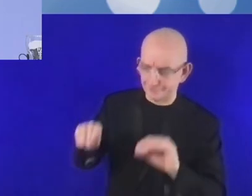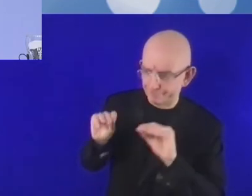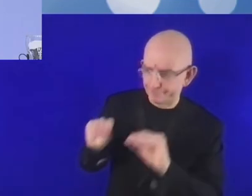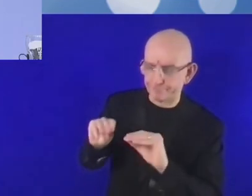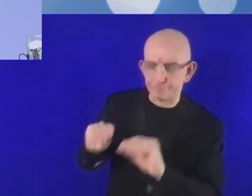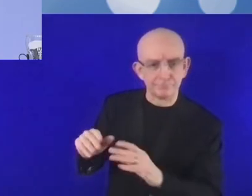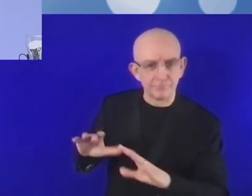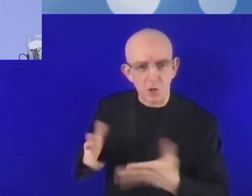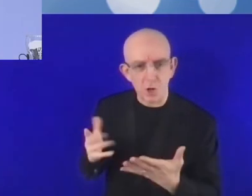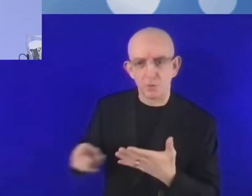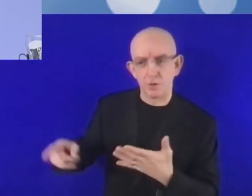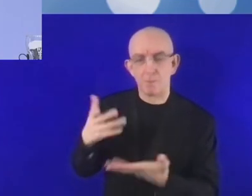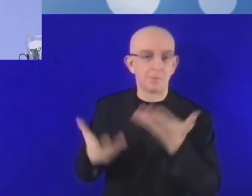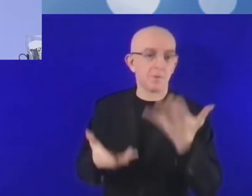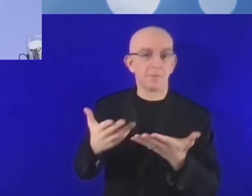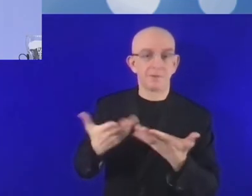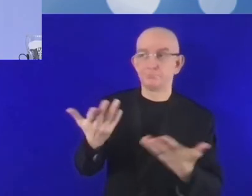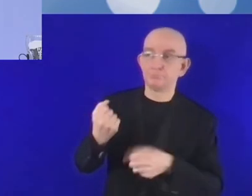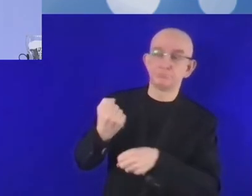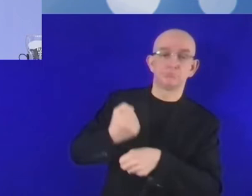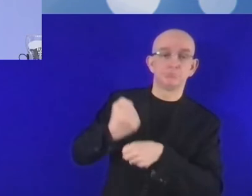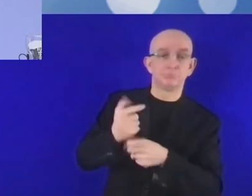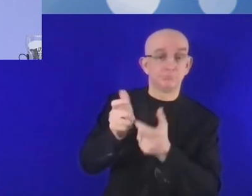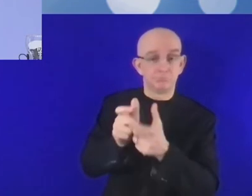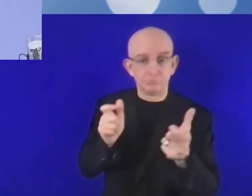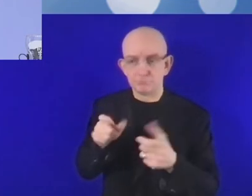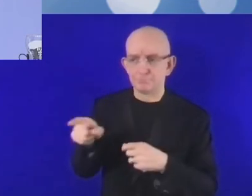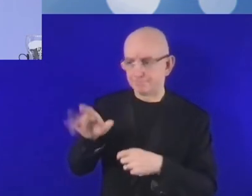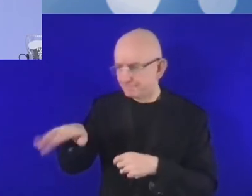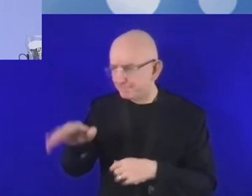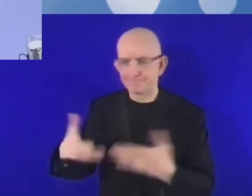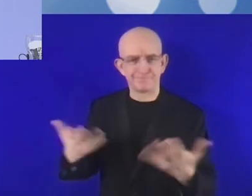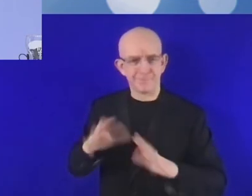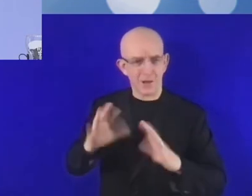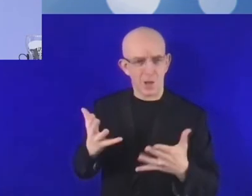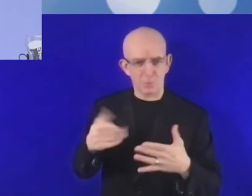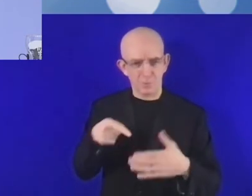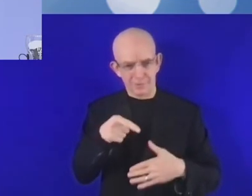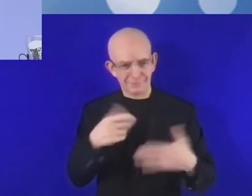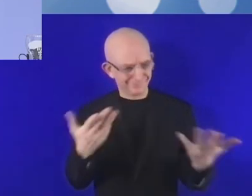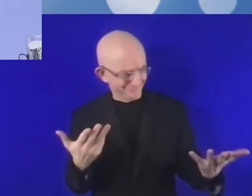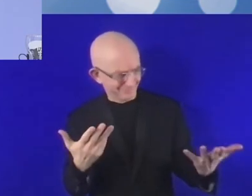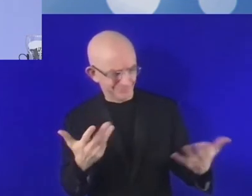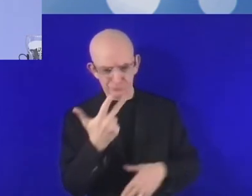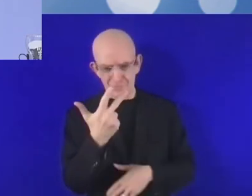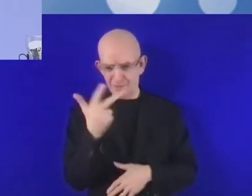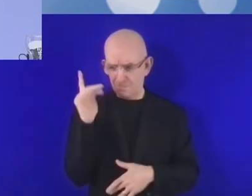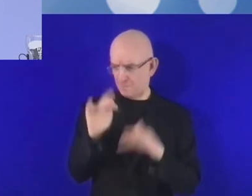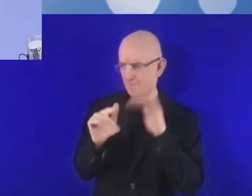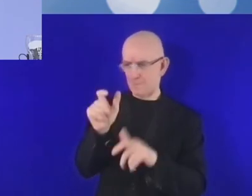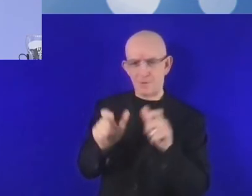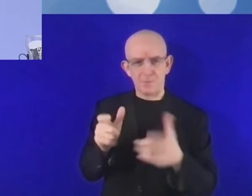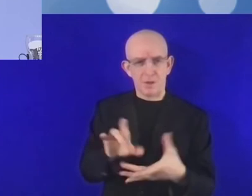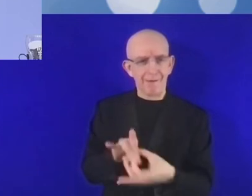gap but i have to add i was told in this first day in day zero and in this first day